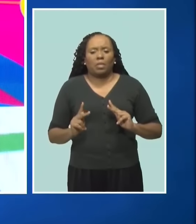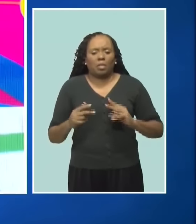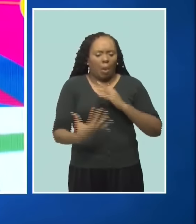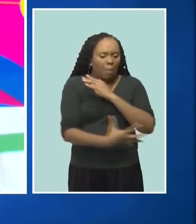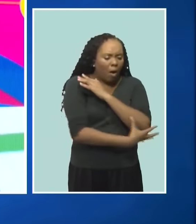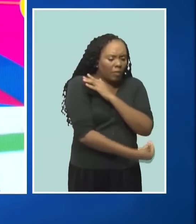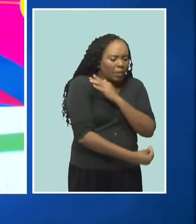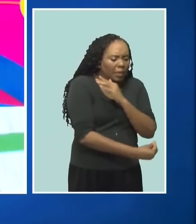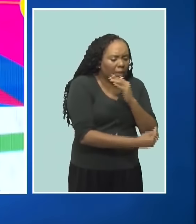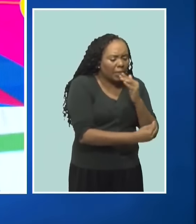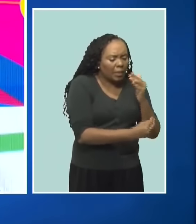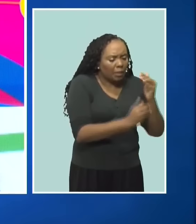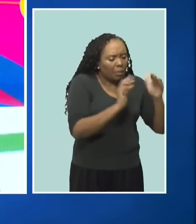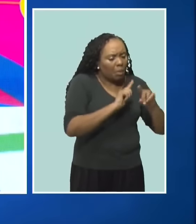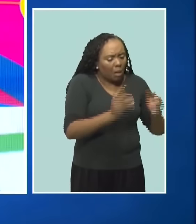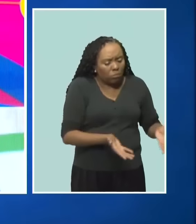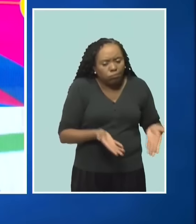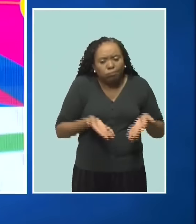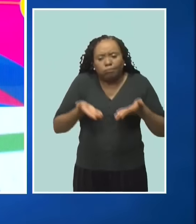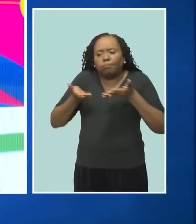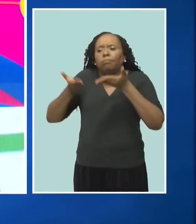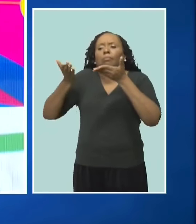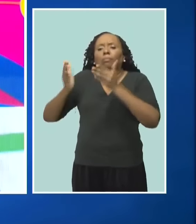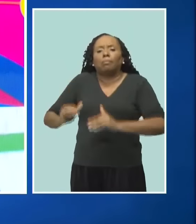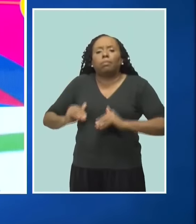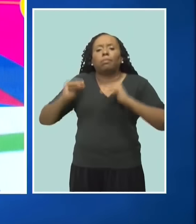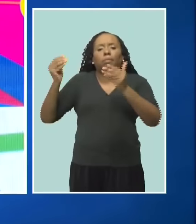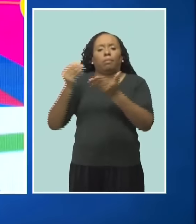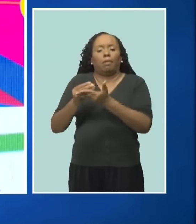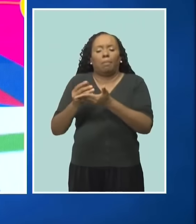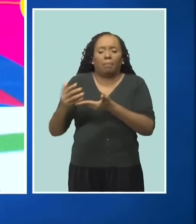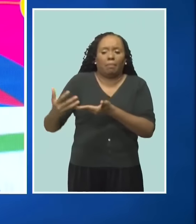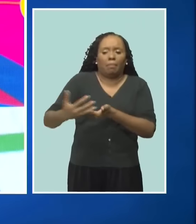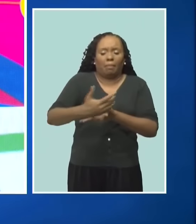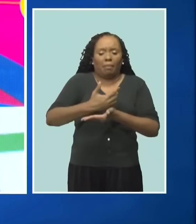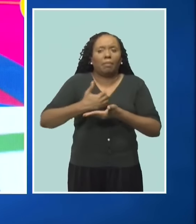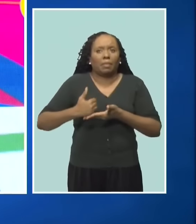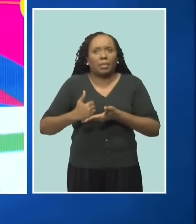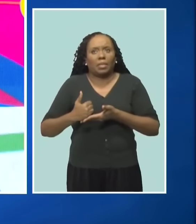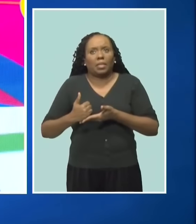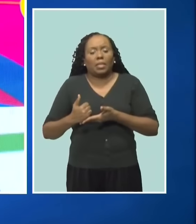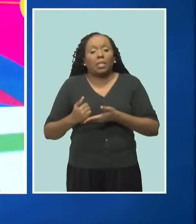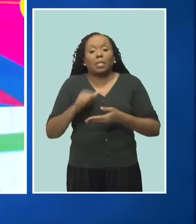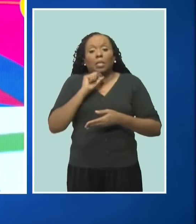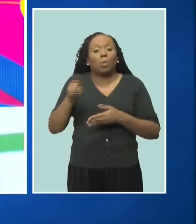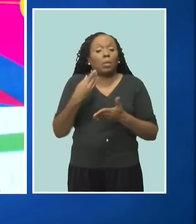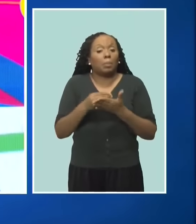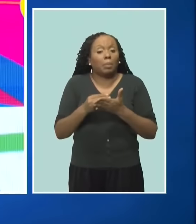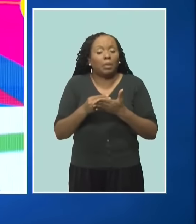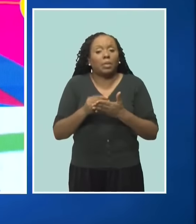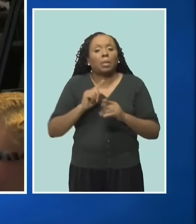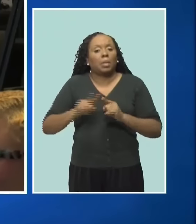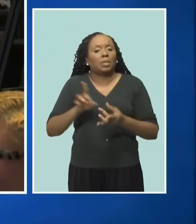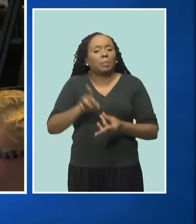the economic poverty that I speak of now, but it is also the spiritual and cultural poverty that